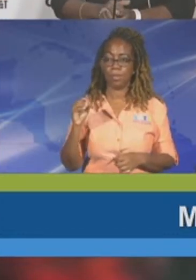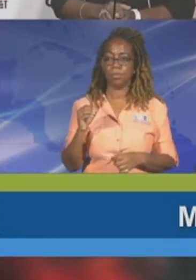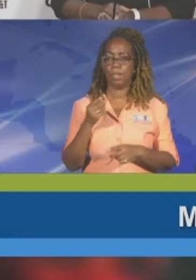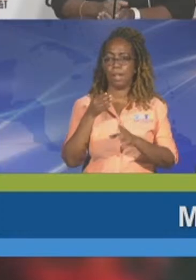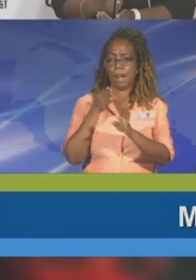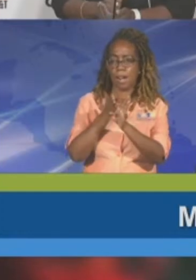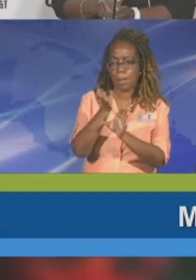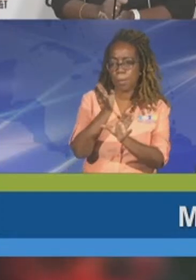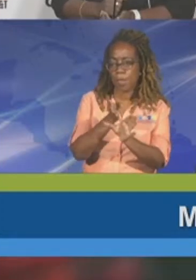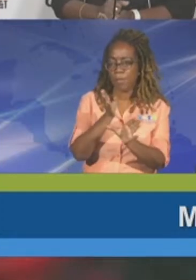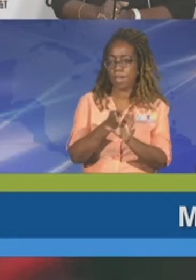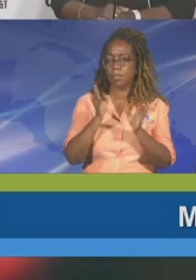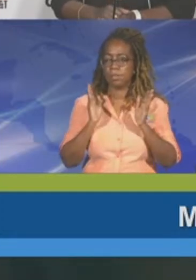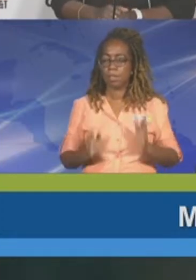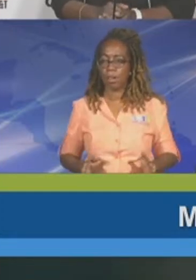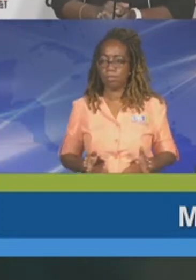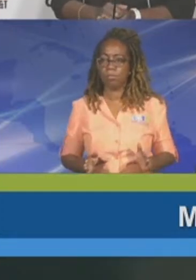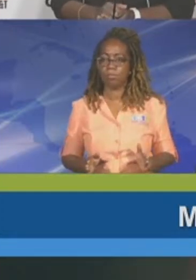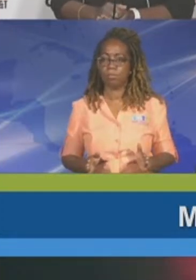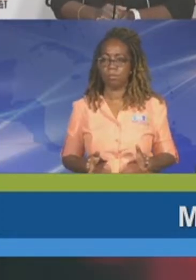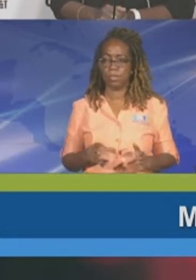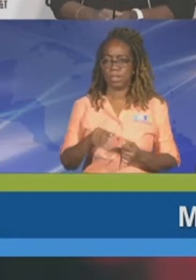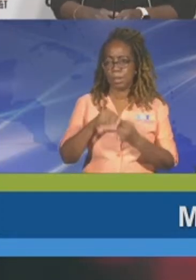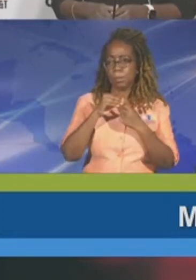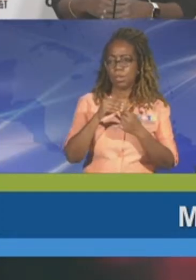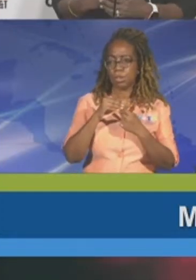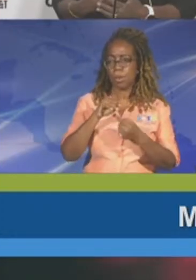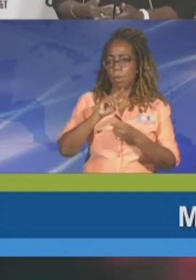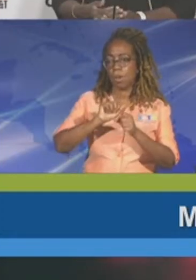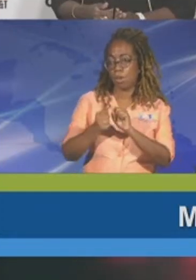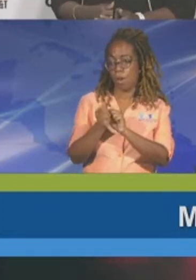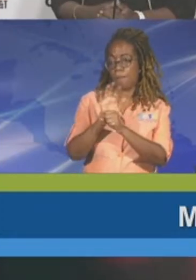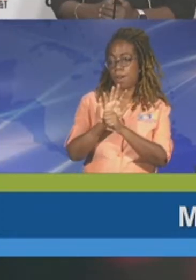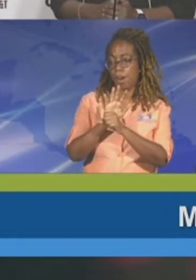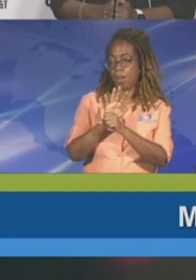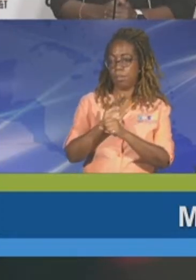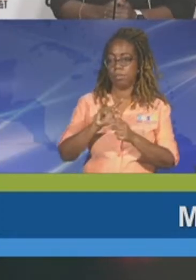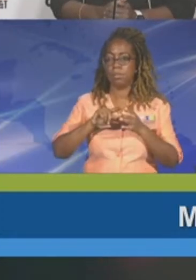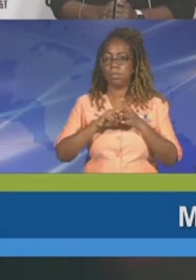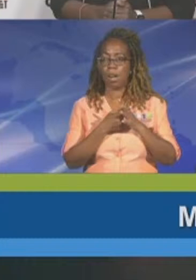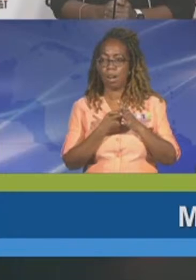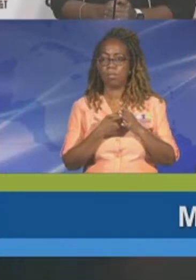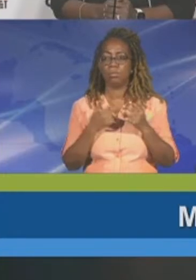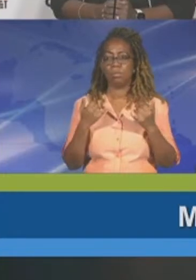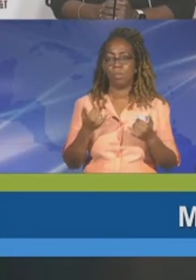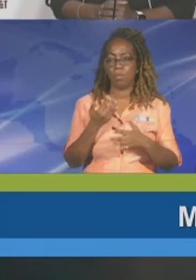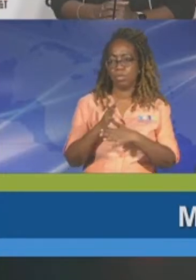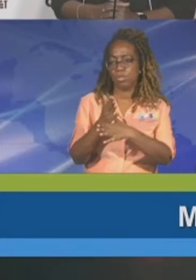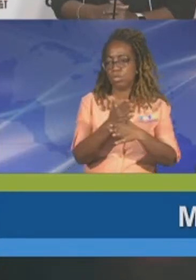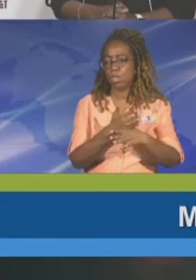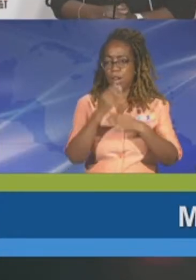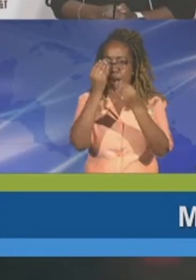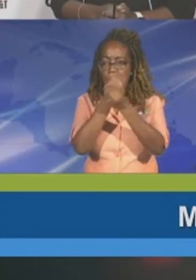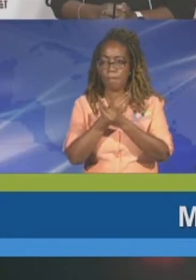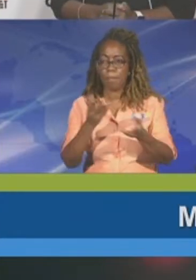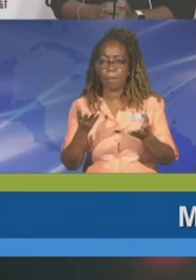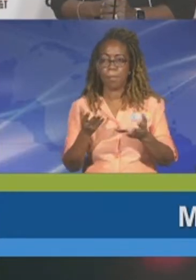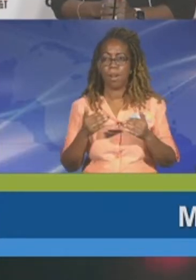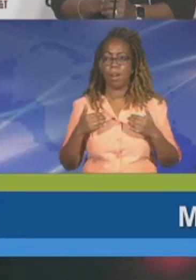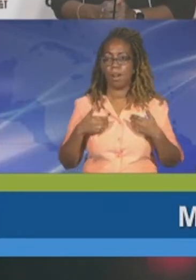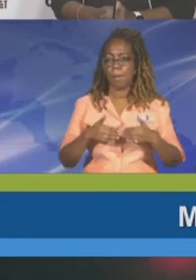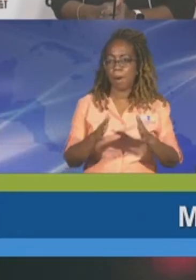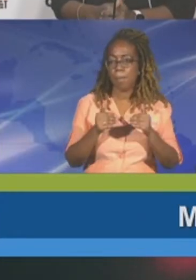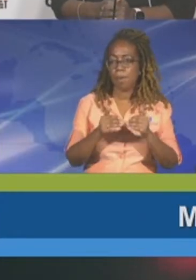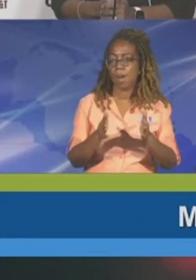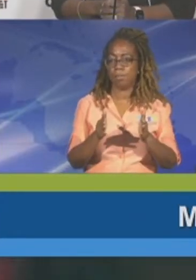come to the fore, especially since this pandemic started, and are sharing information with the public